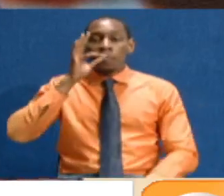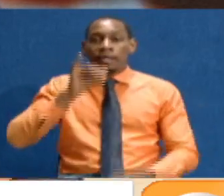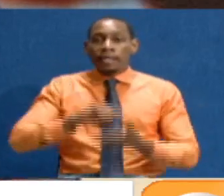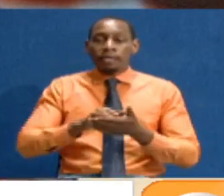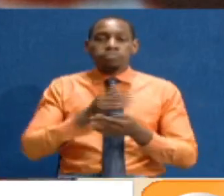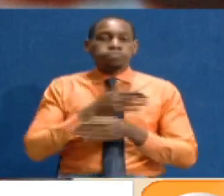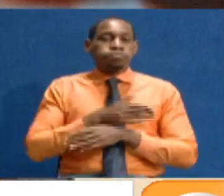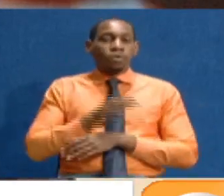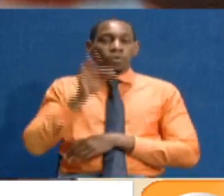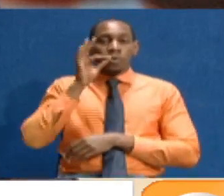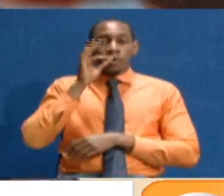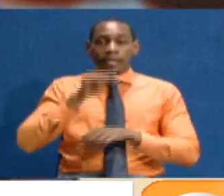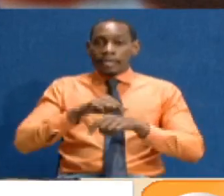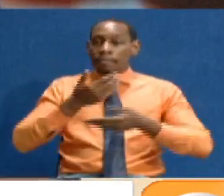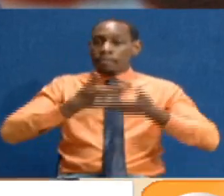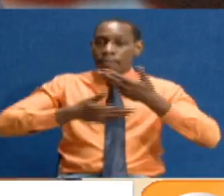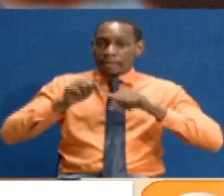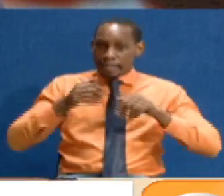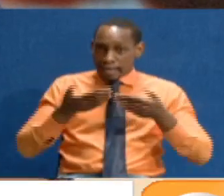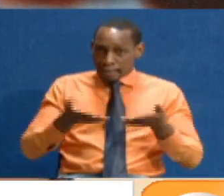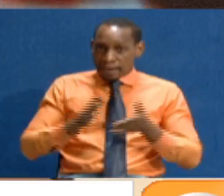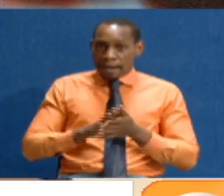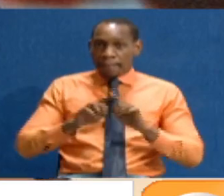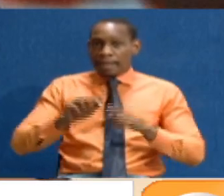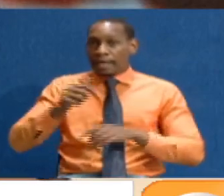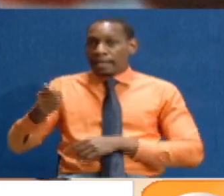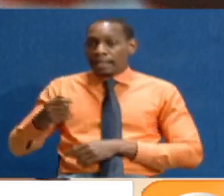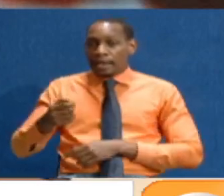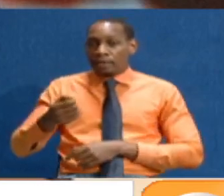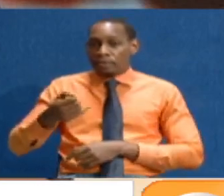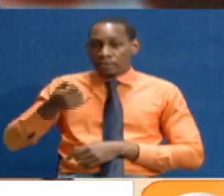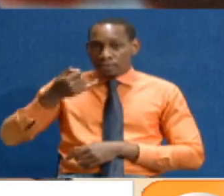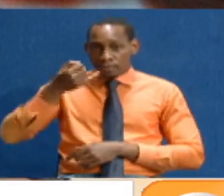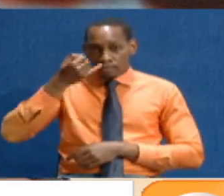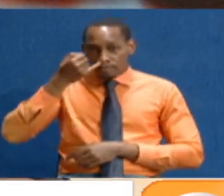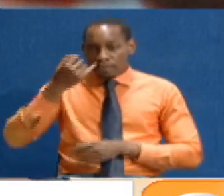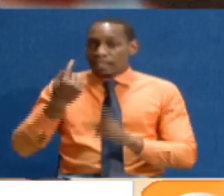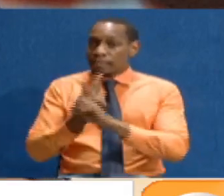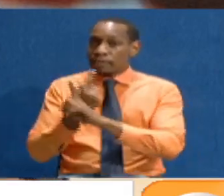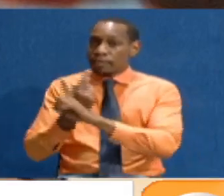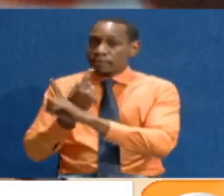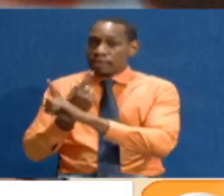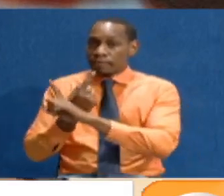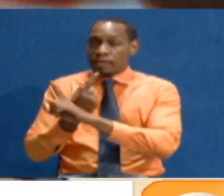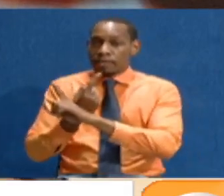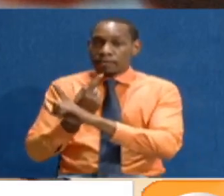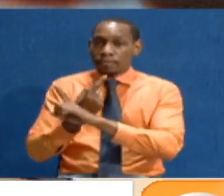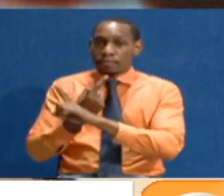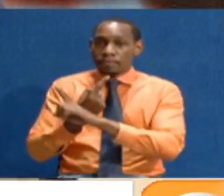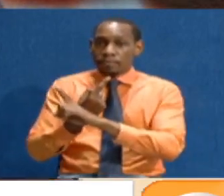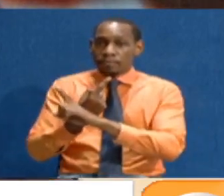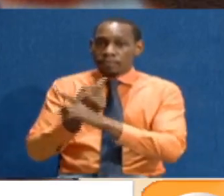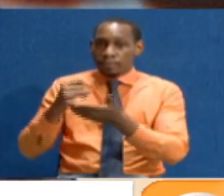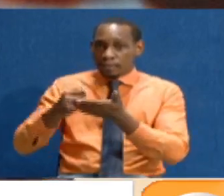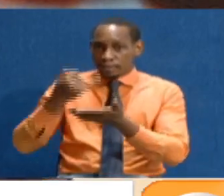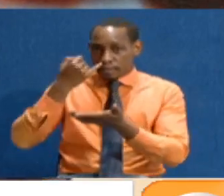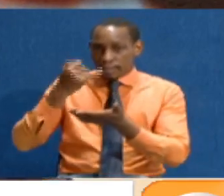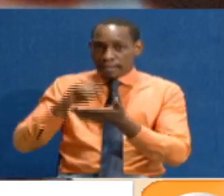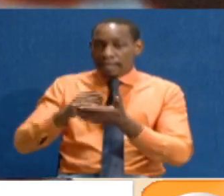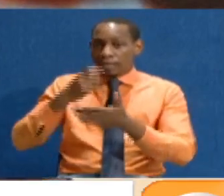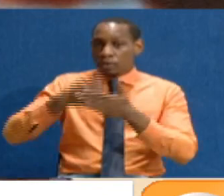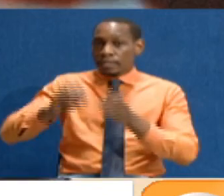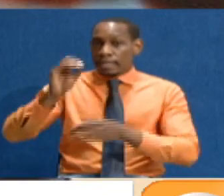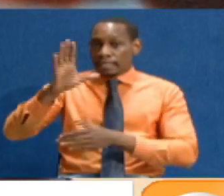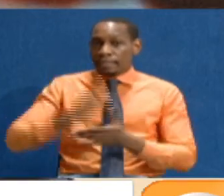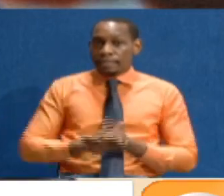recreational drug as we speak today. But we have other drugs, designer drugs. We have Molly, we have those high-end drugs that cost maybe 2,000